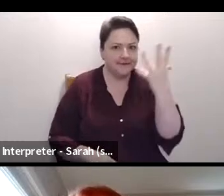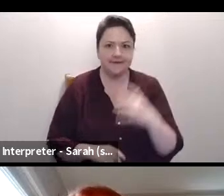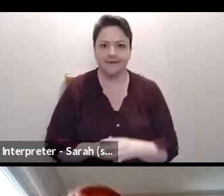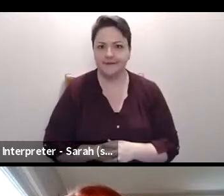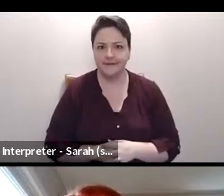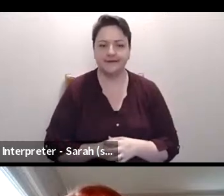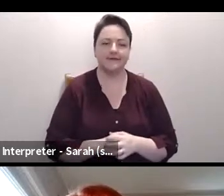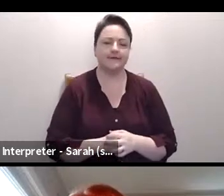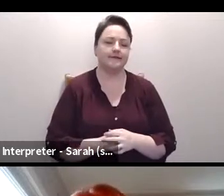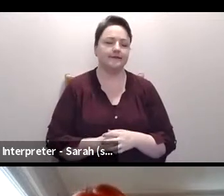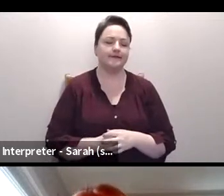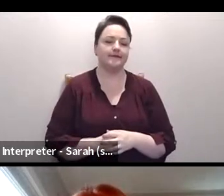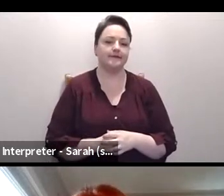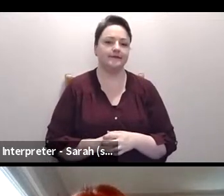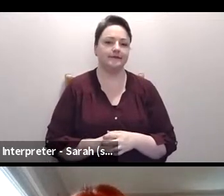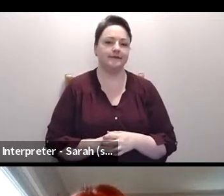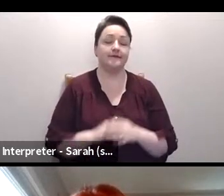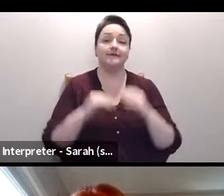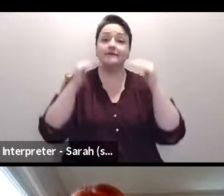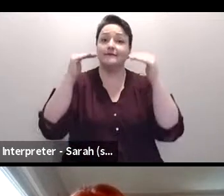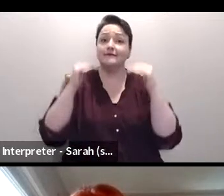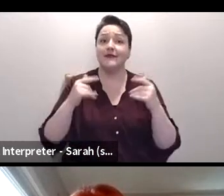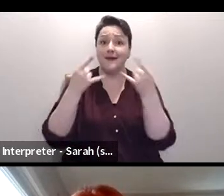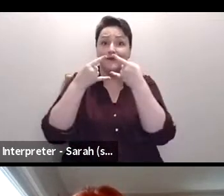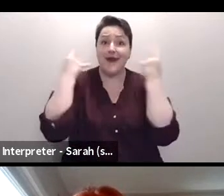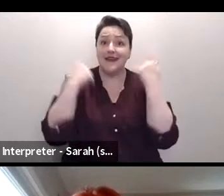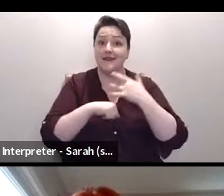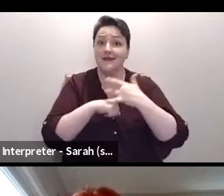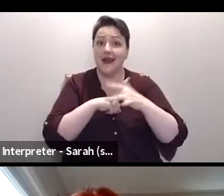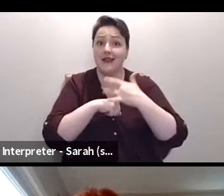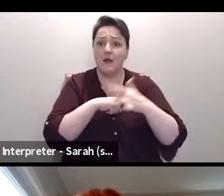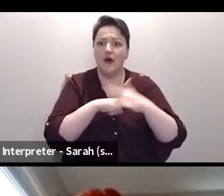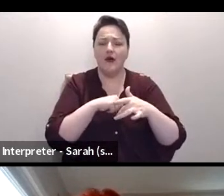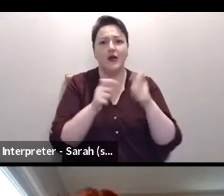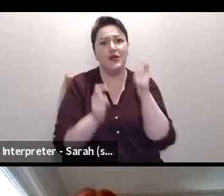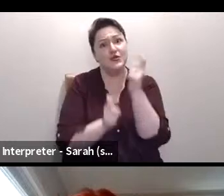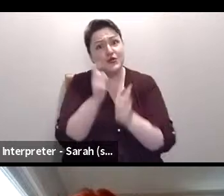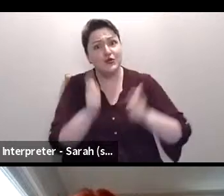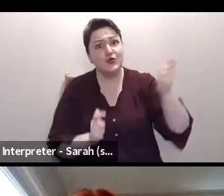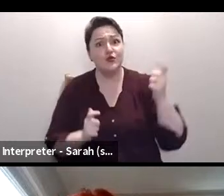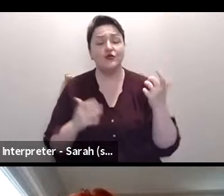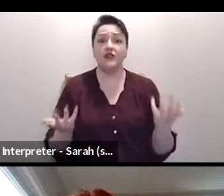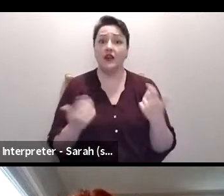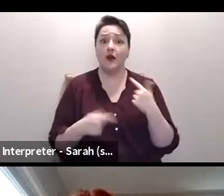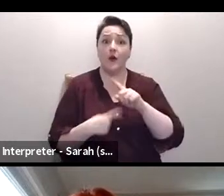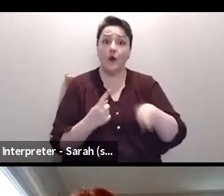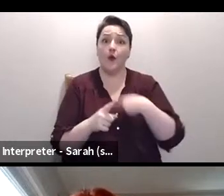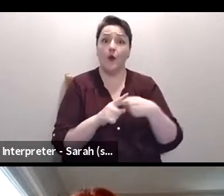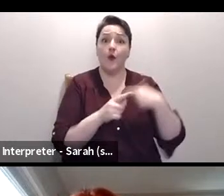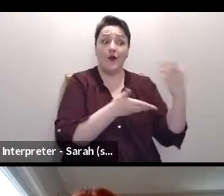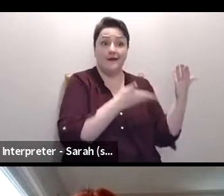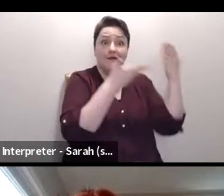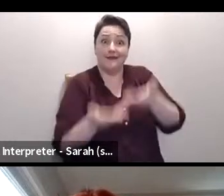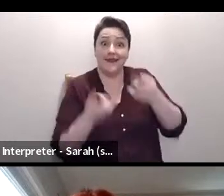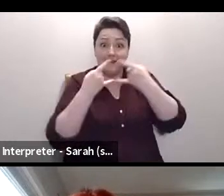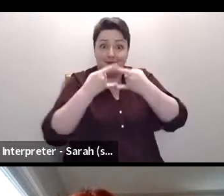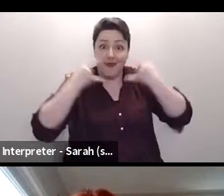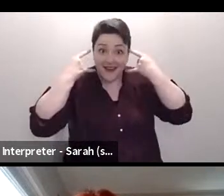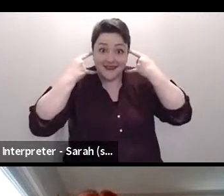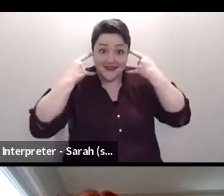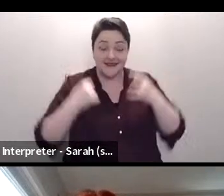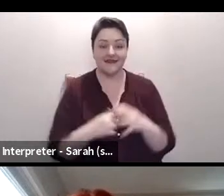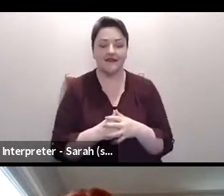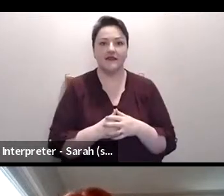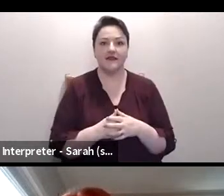then having masks available is huge. We have, whenever we get a delivery of masks, they